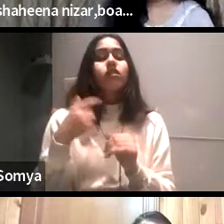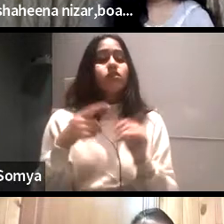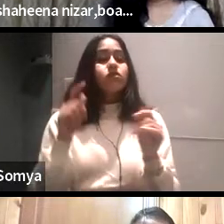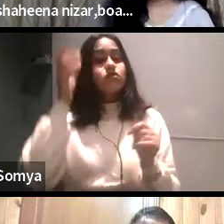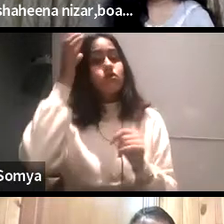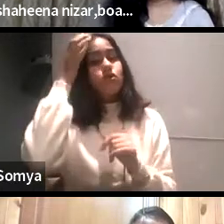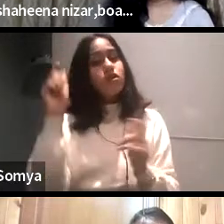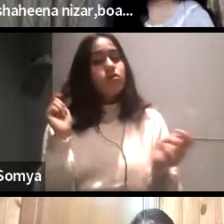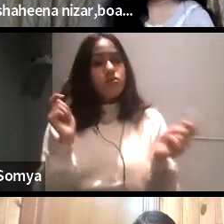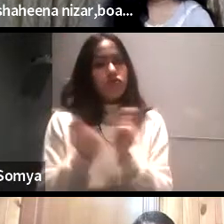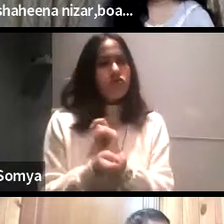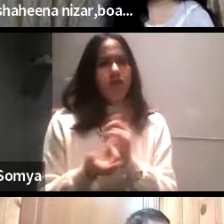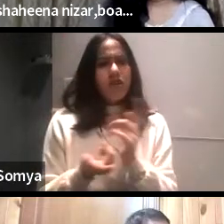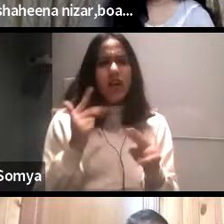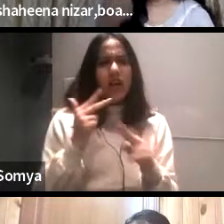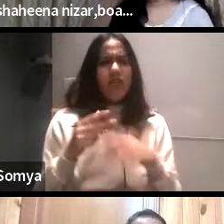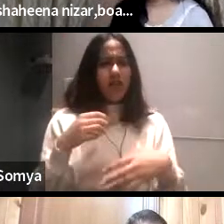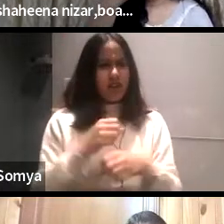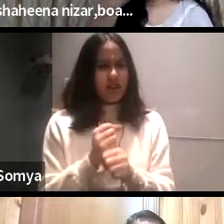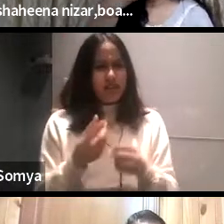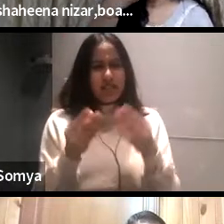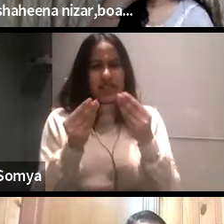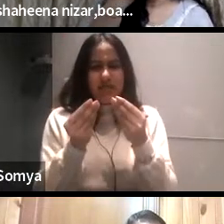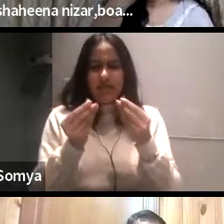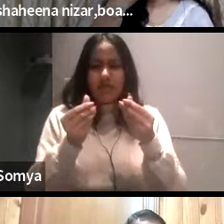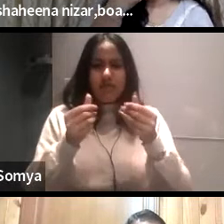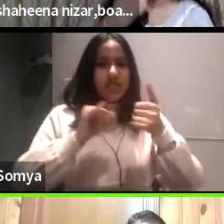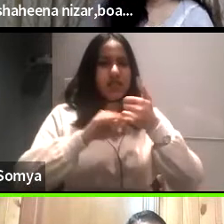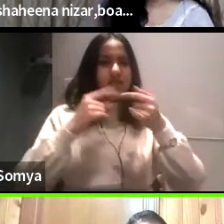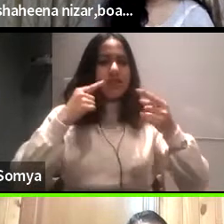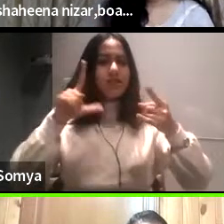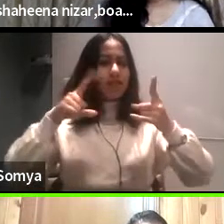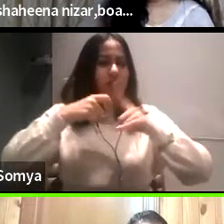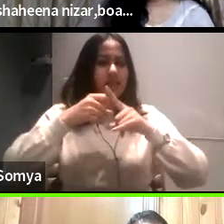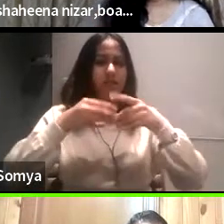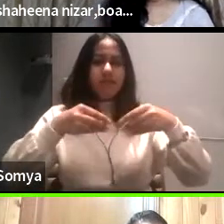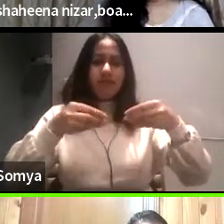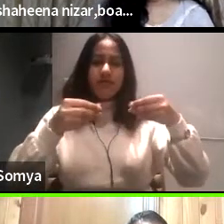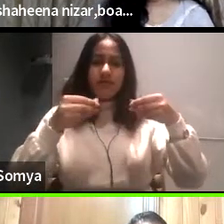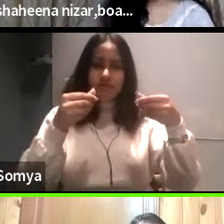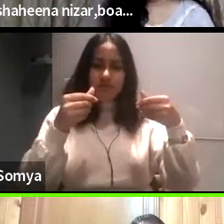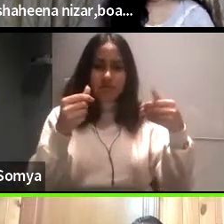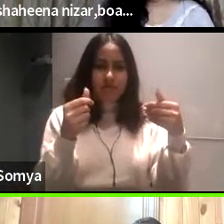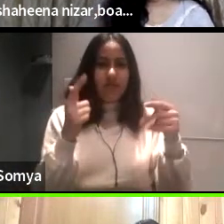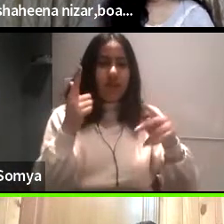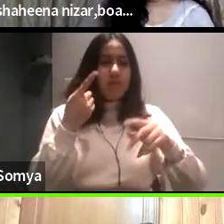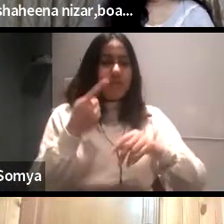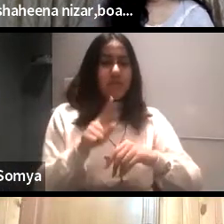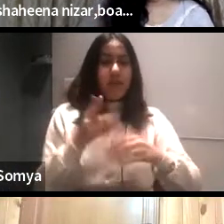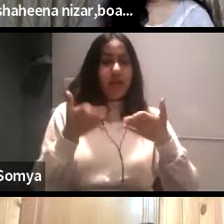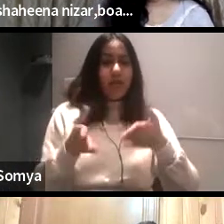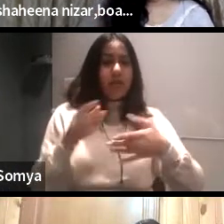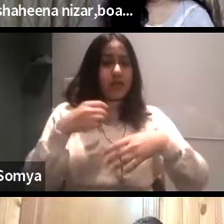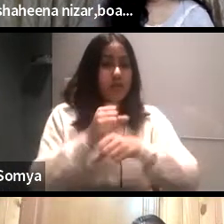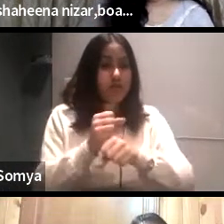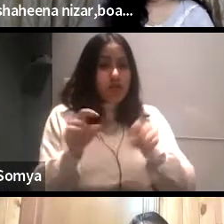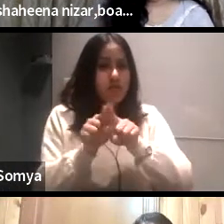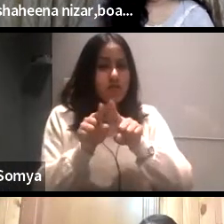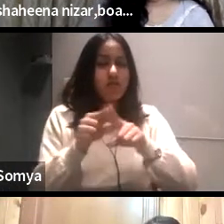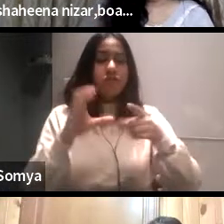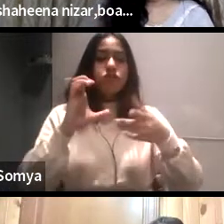of Paithani. It is normally made on silk. Correct. But I told her, why don't you try making it on